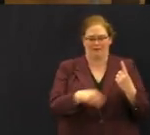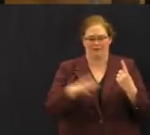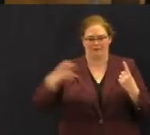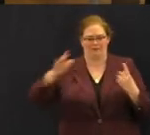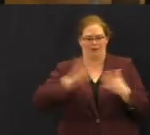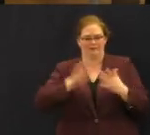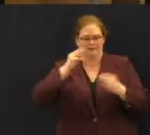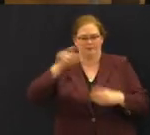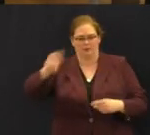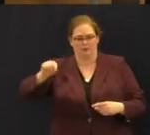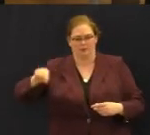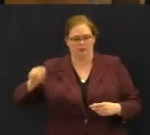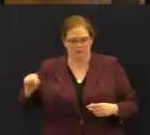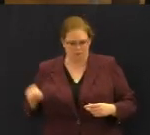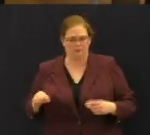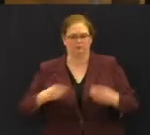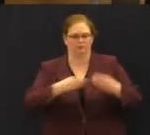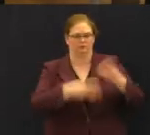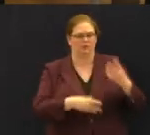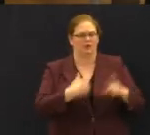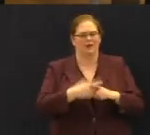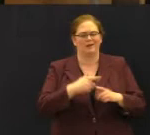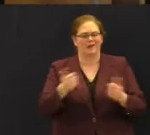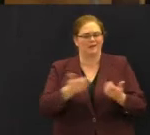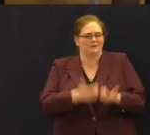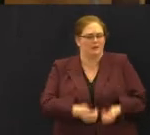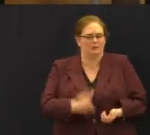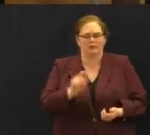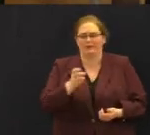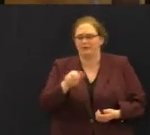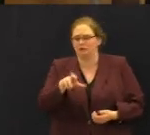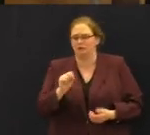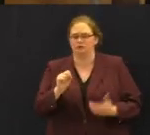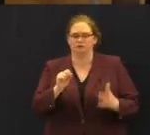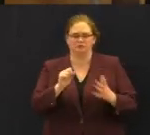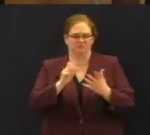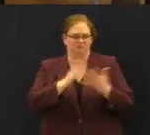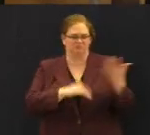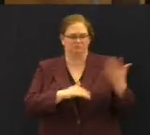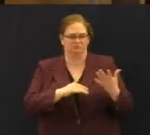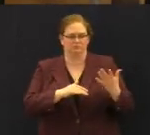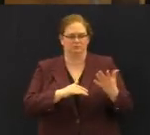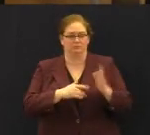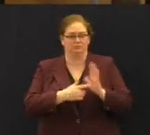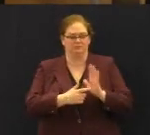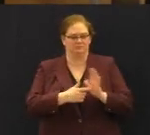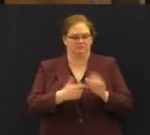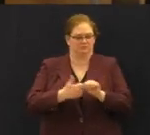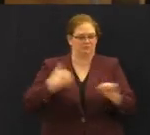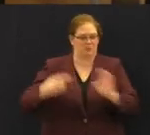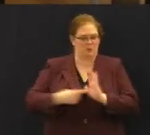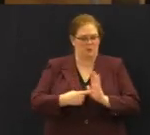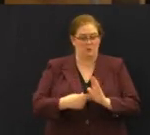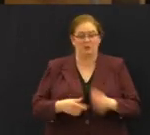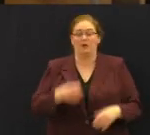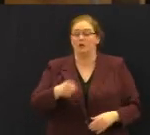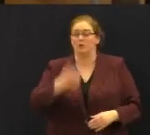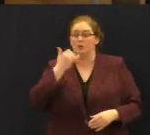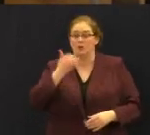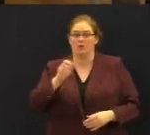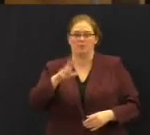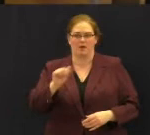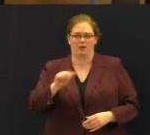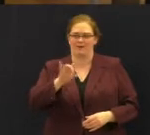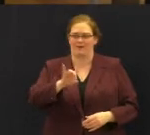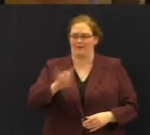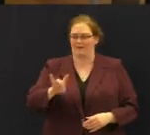information for the tenants and any ledgers that you have that outline the outstanding arrears. And again, you can always call the BERA helpline at